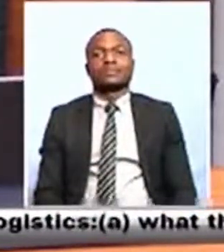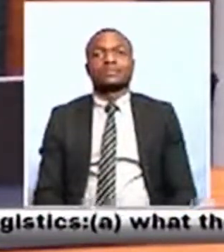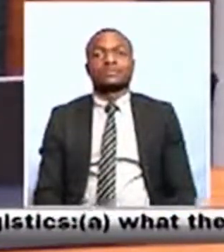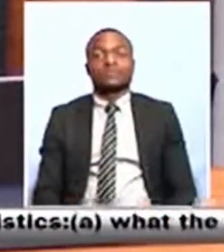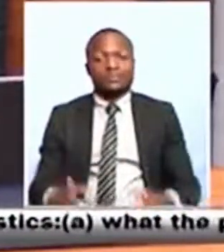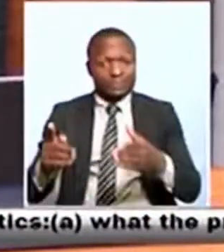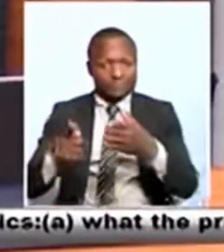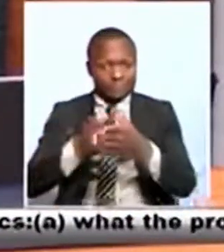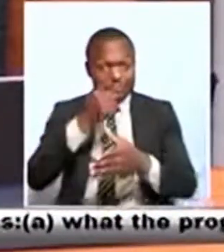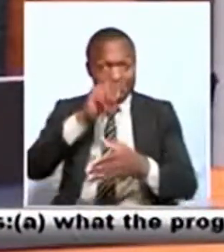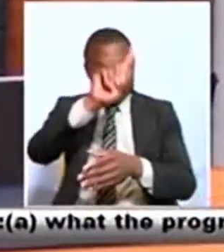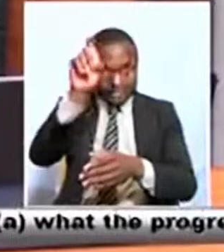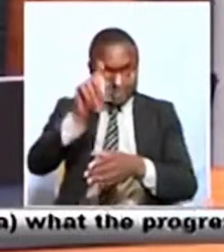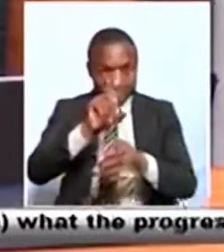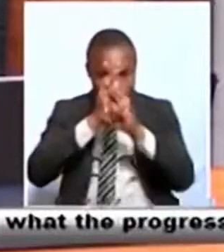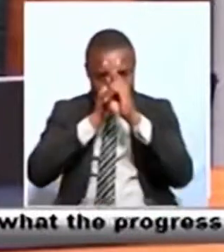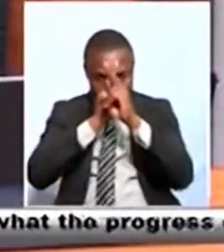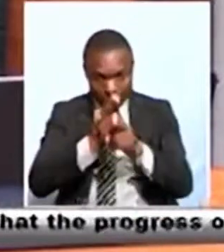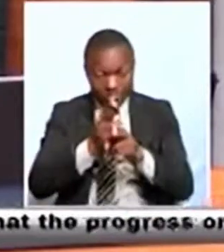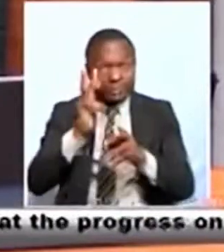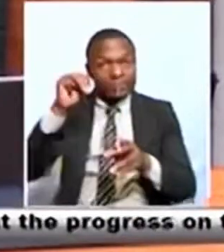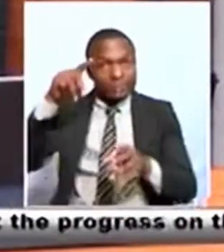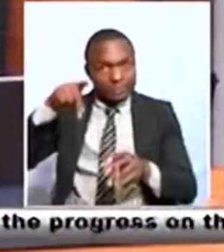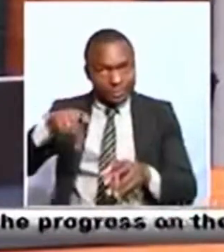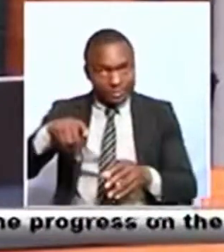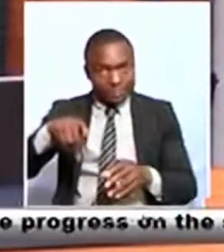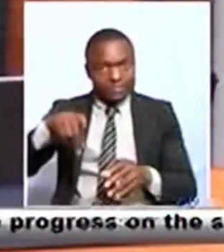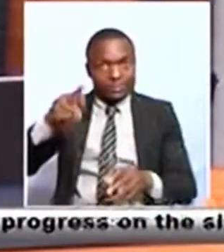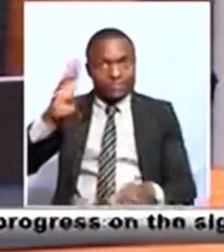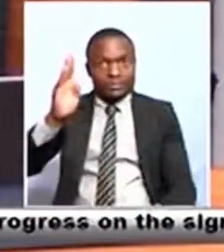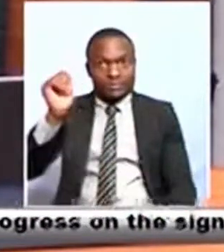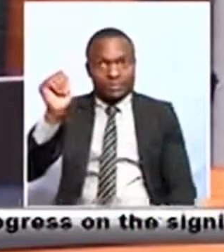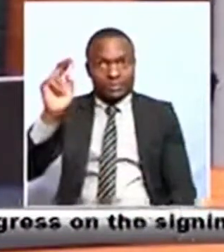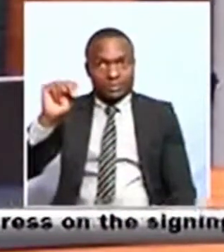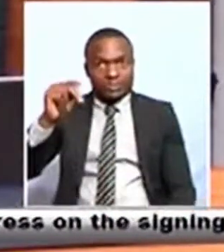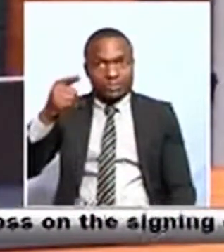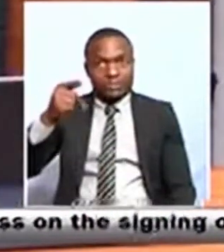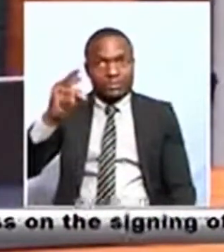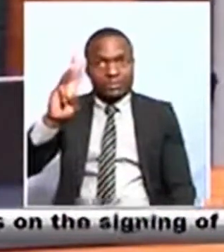Next question, the Honorable Member for Bangweulu.